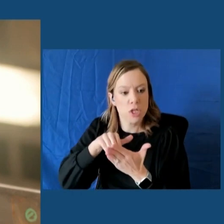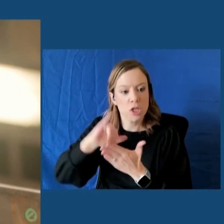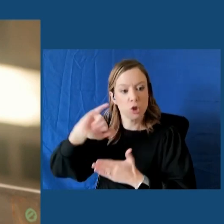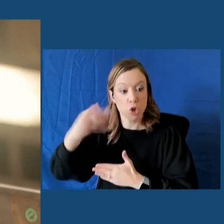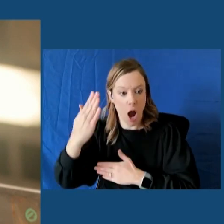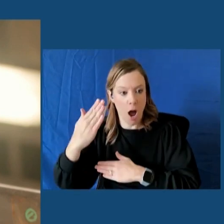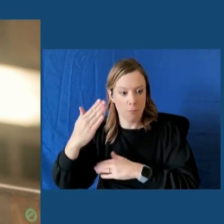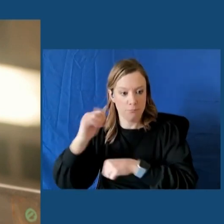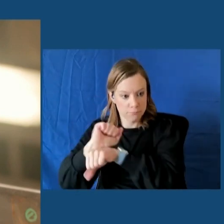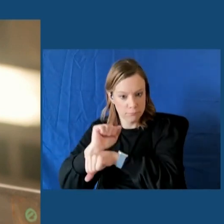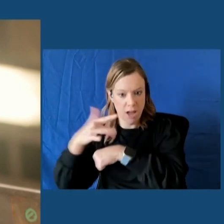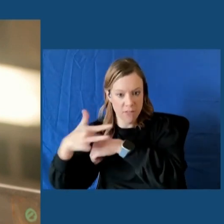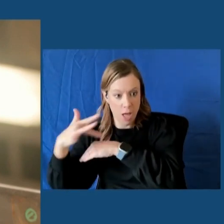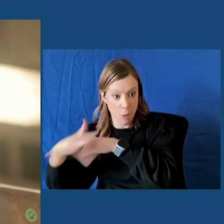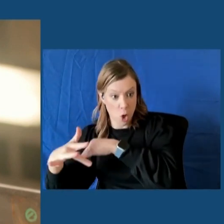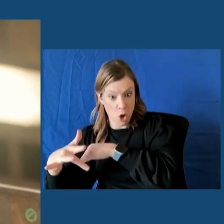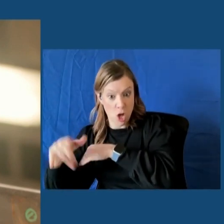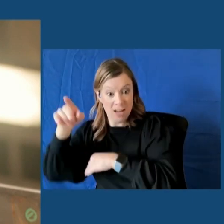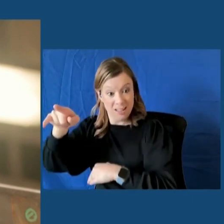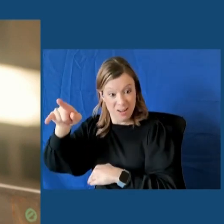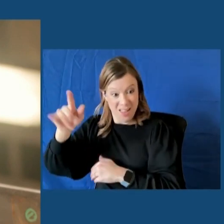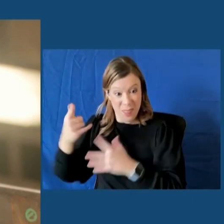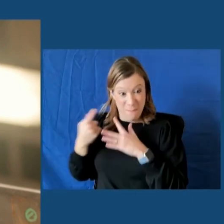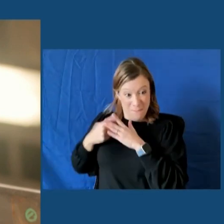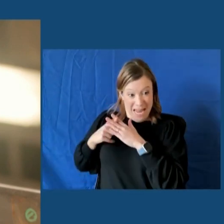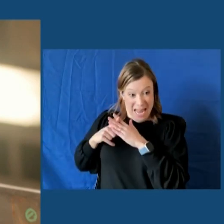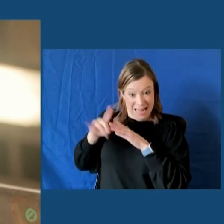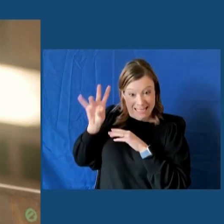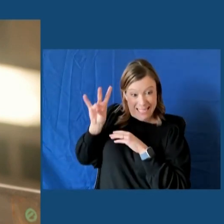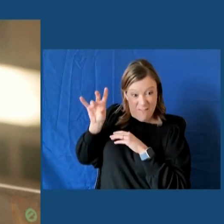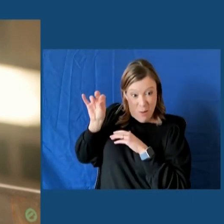from 7.4% to 4%.